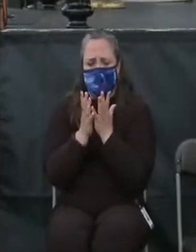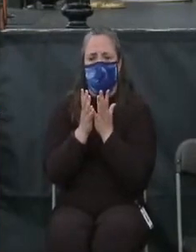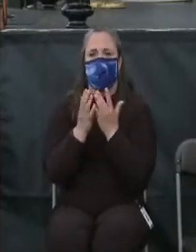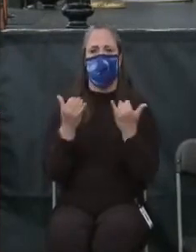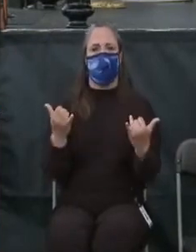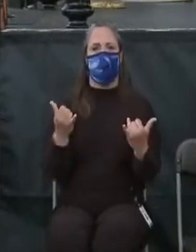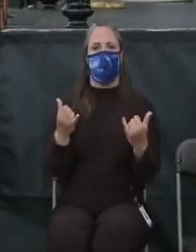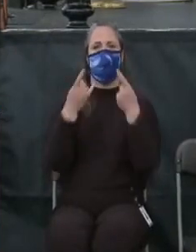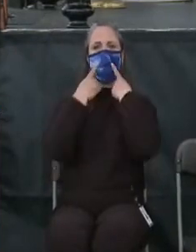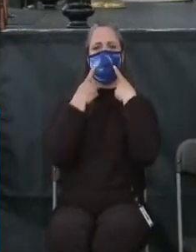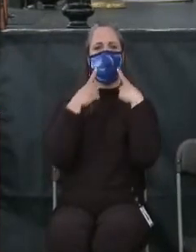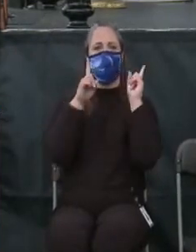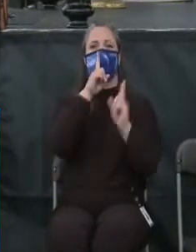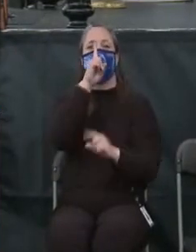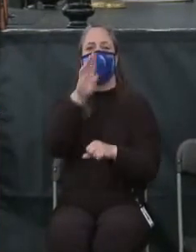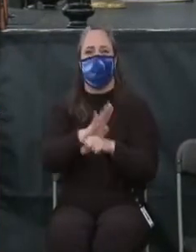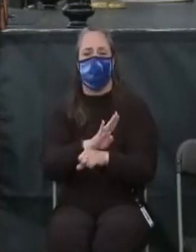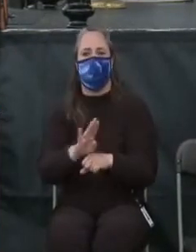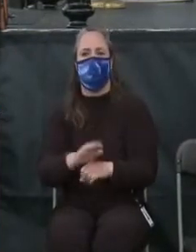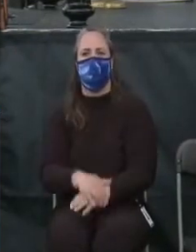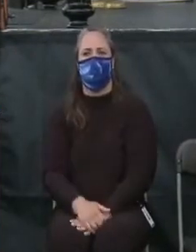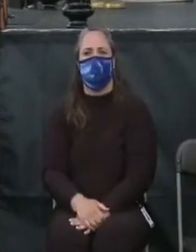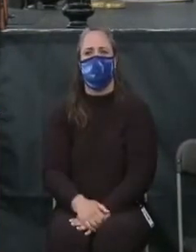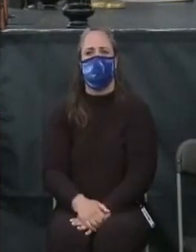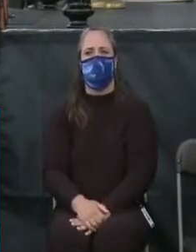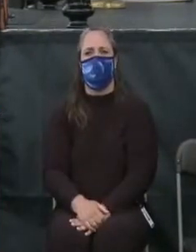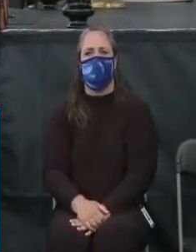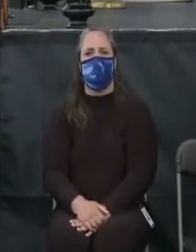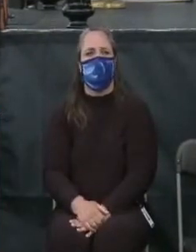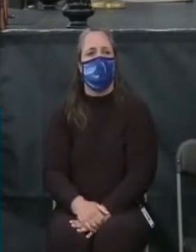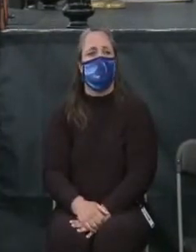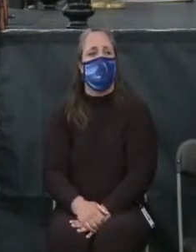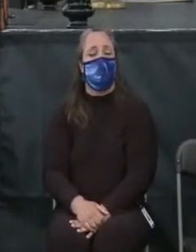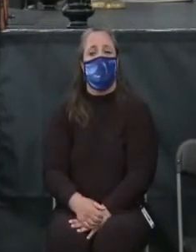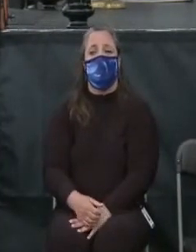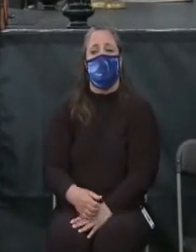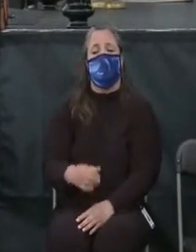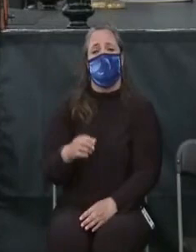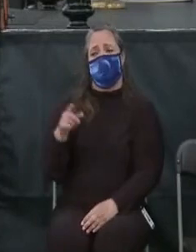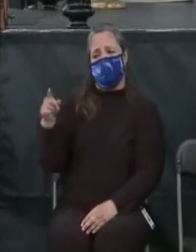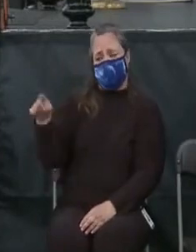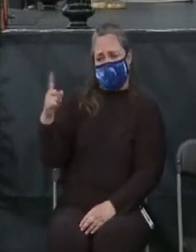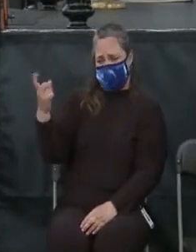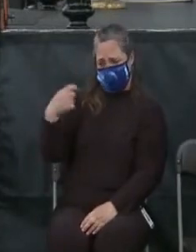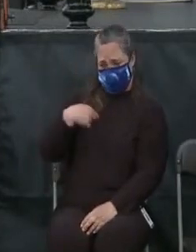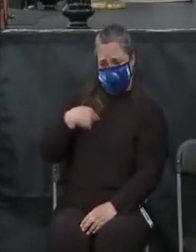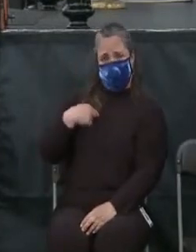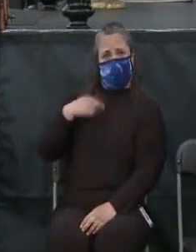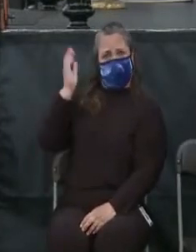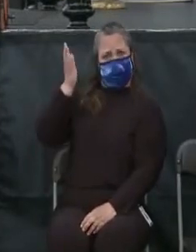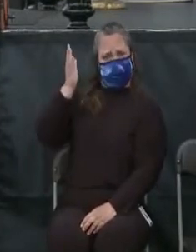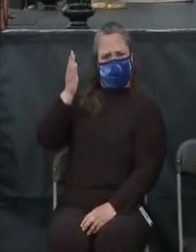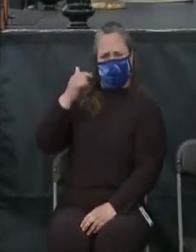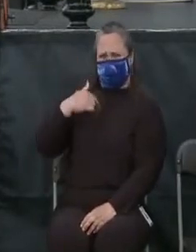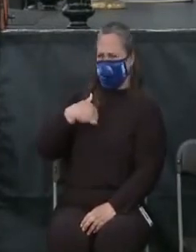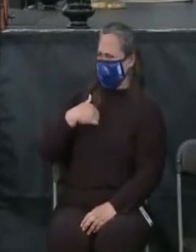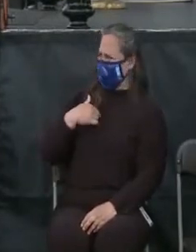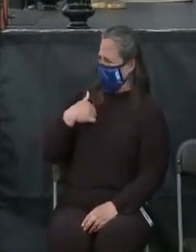you. You see, when they asked me to give you some words today, I questioned myself, why? Why me?